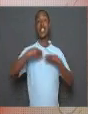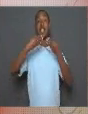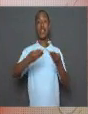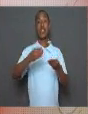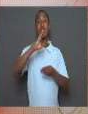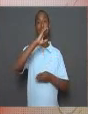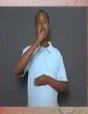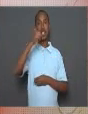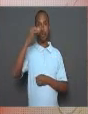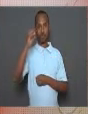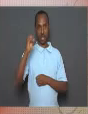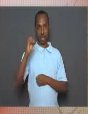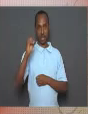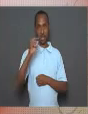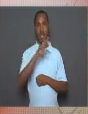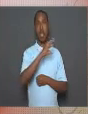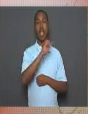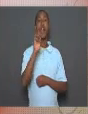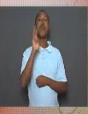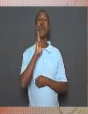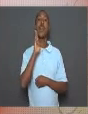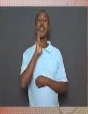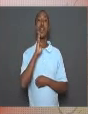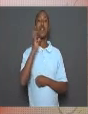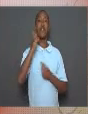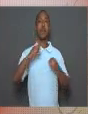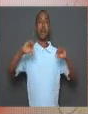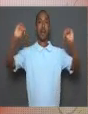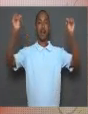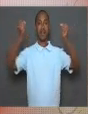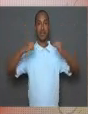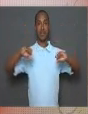gives calcium oxide and water vapor.